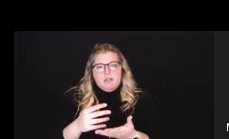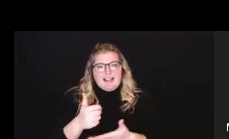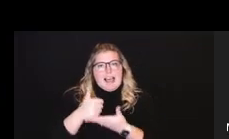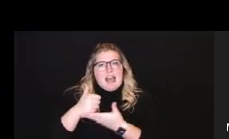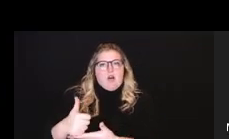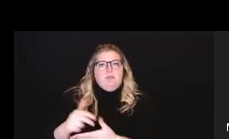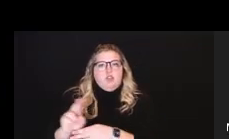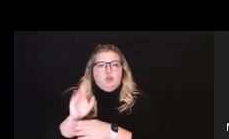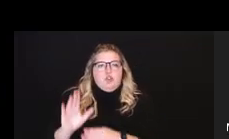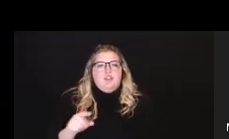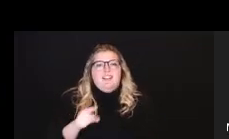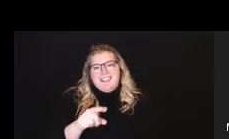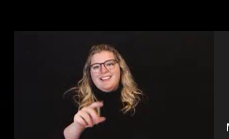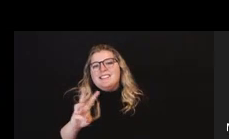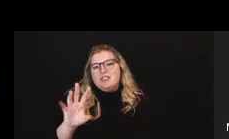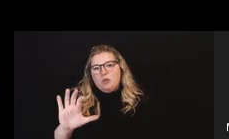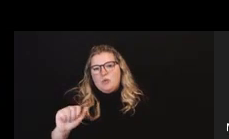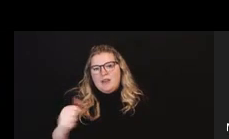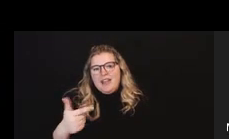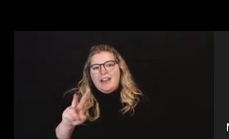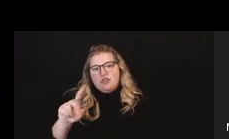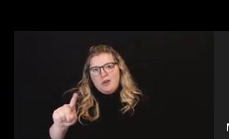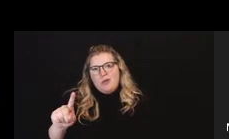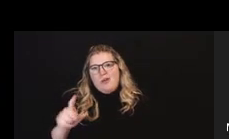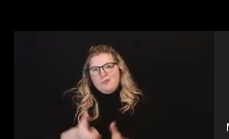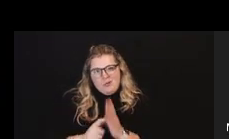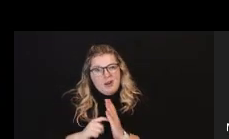is a WCAG 2.1 requirement.